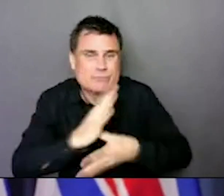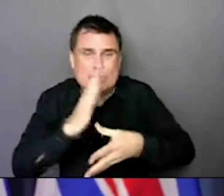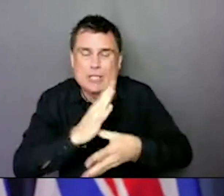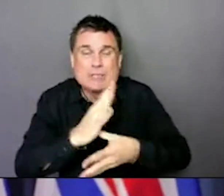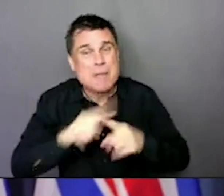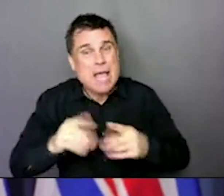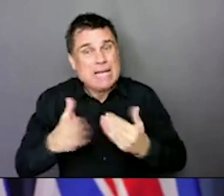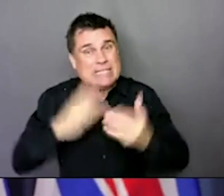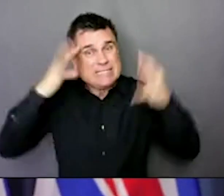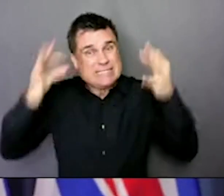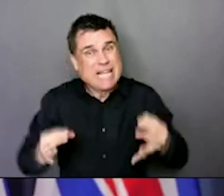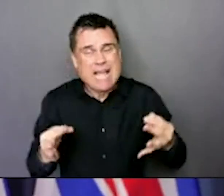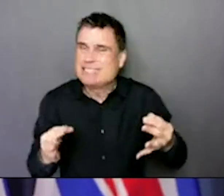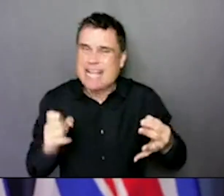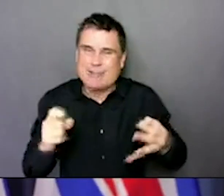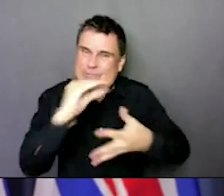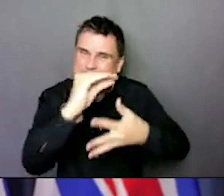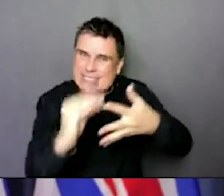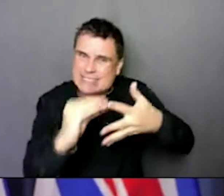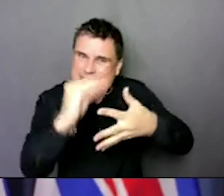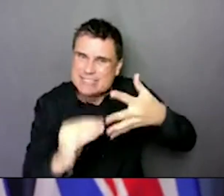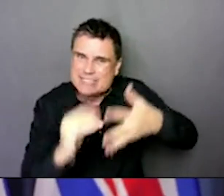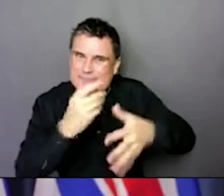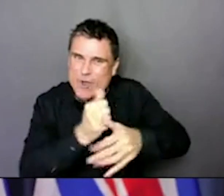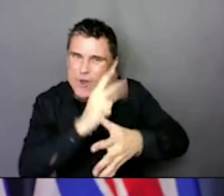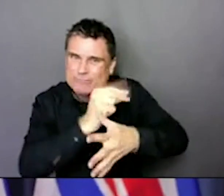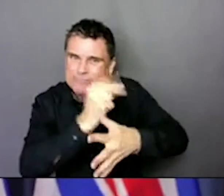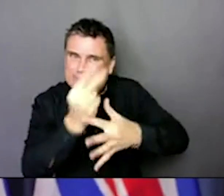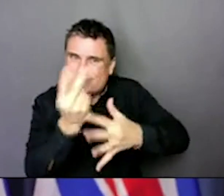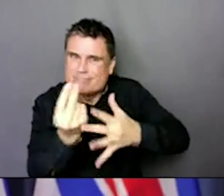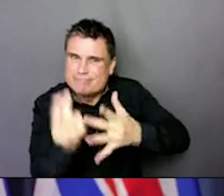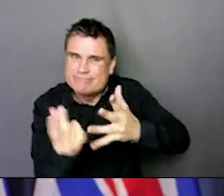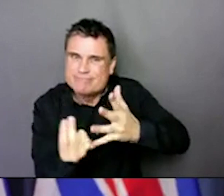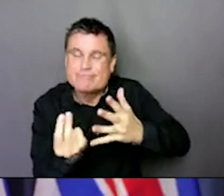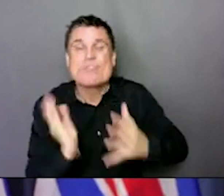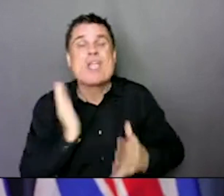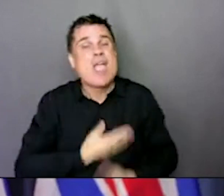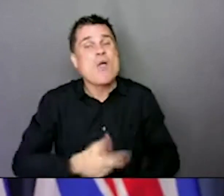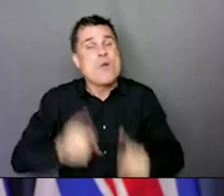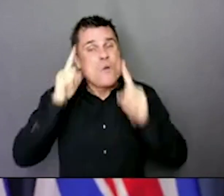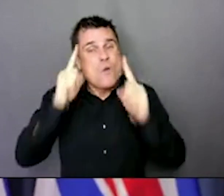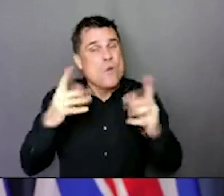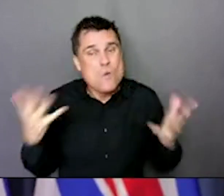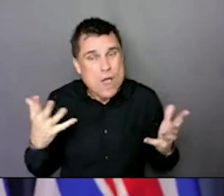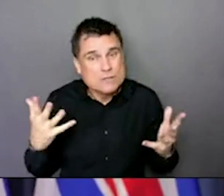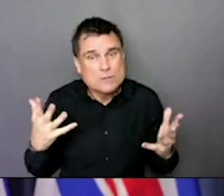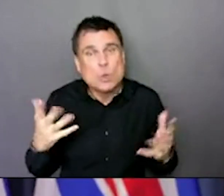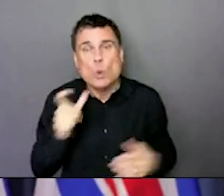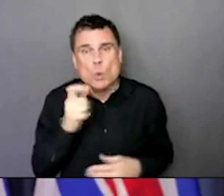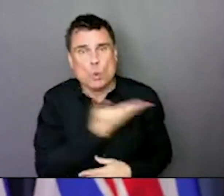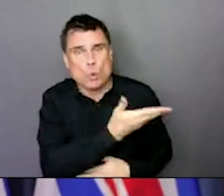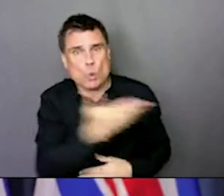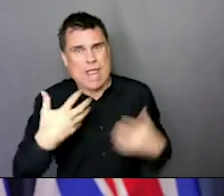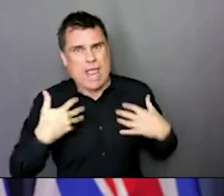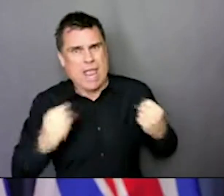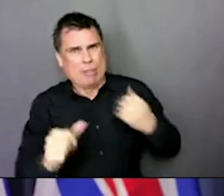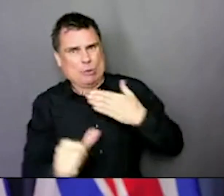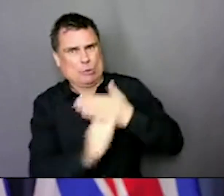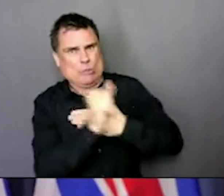to make sure we do our best to prioritize those who are at the greatest risk. And our understanding at this